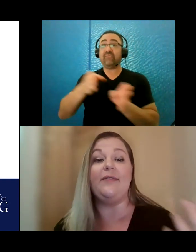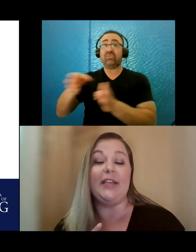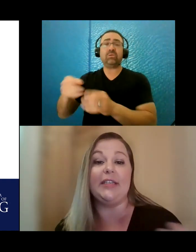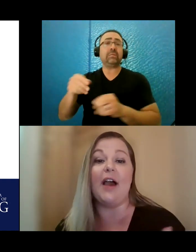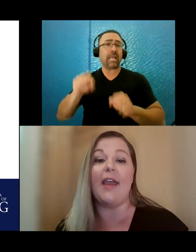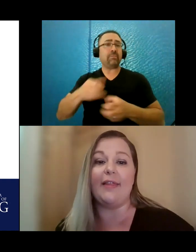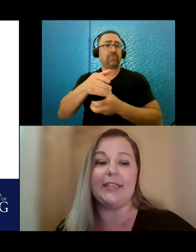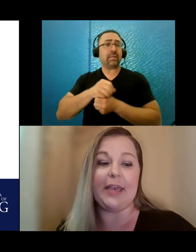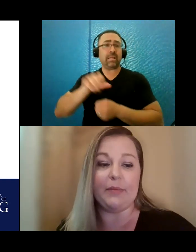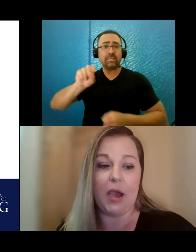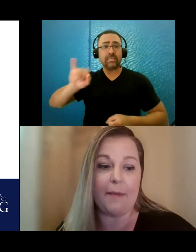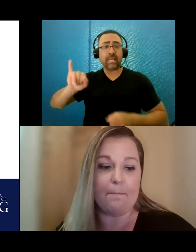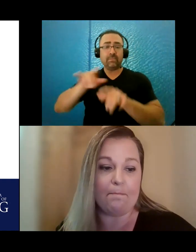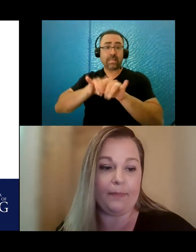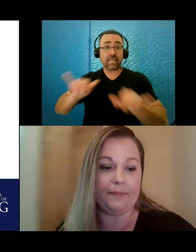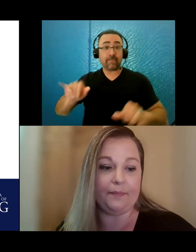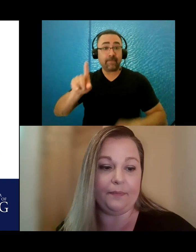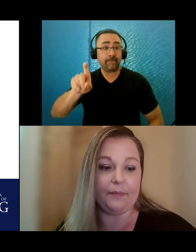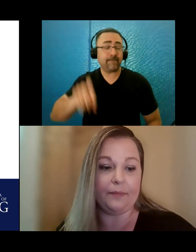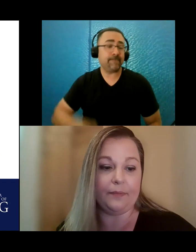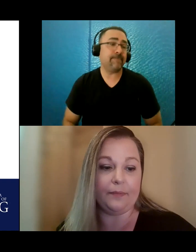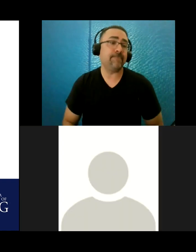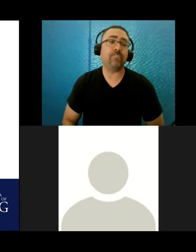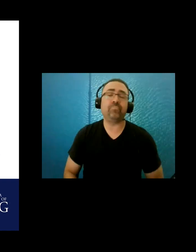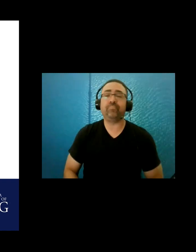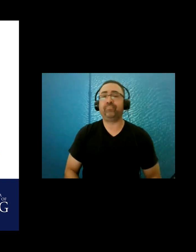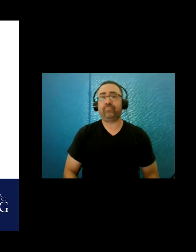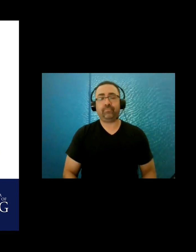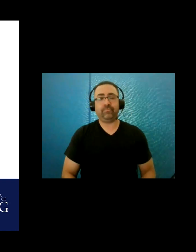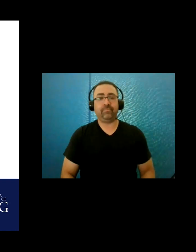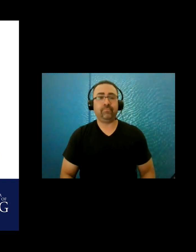also receive SSI at the same time?